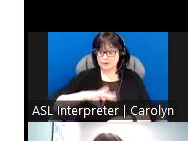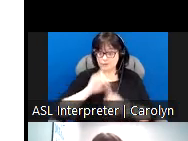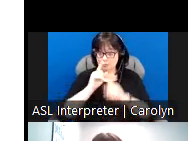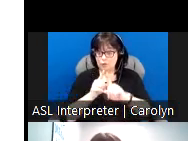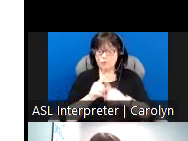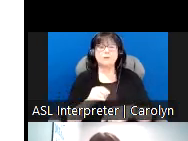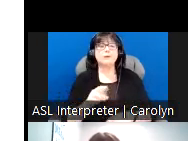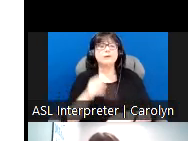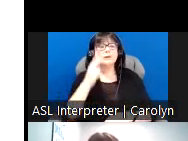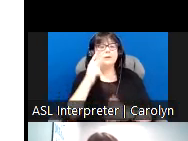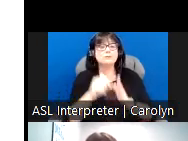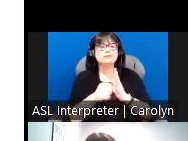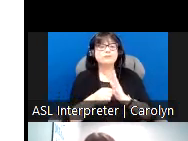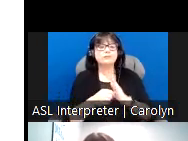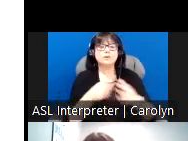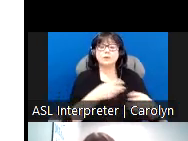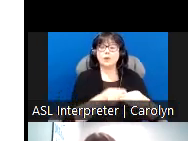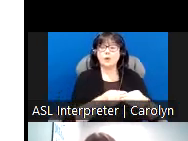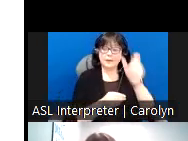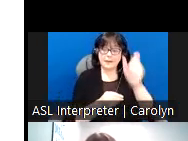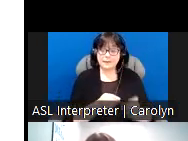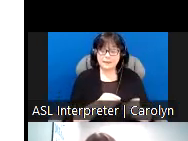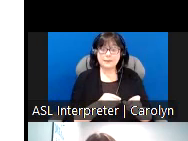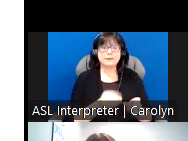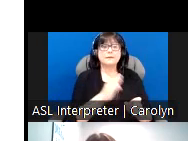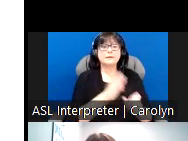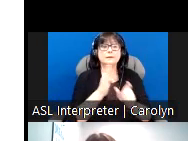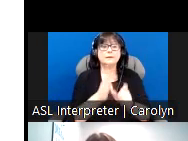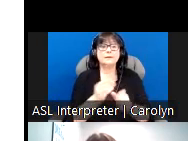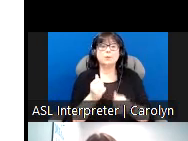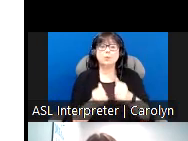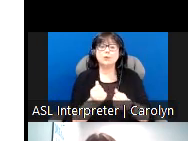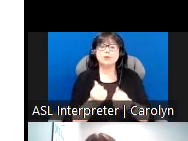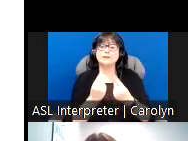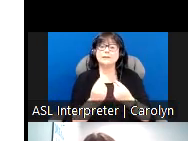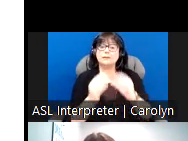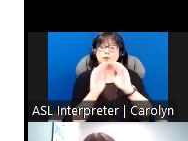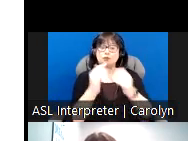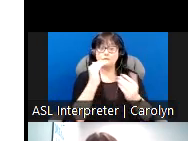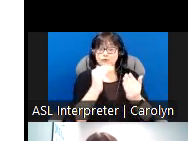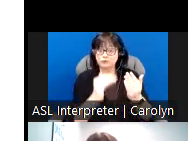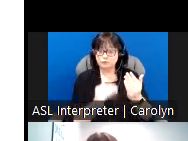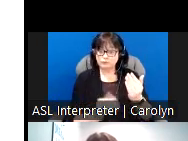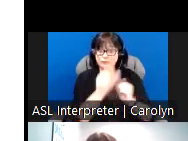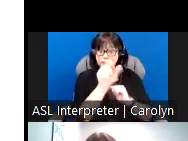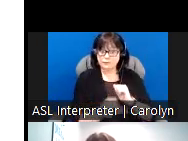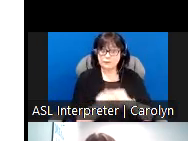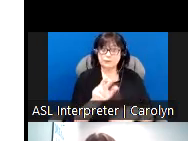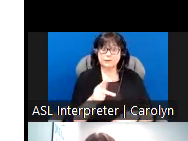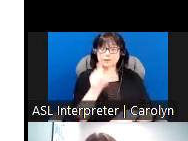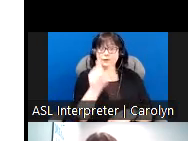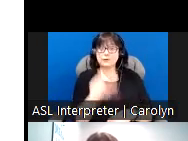is, then the task groups, the associated milestones related to it, and then of course some assessment tools that